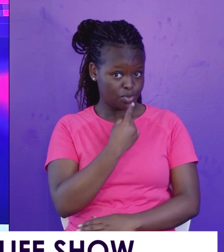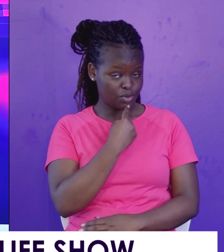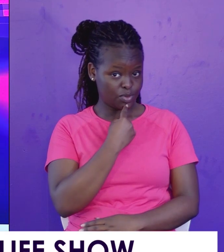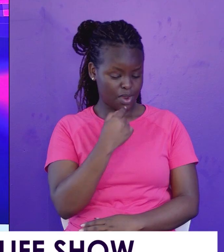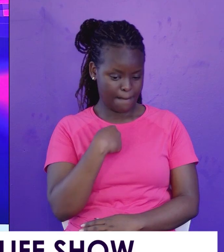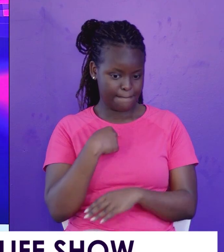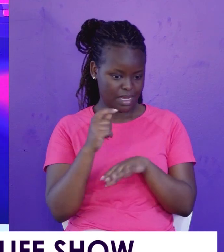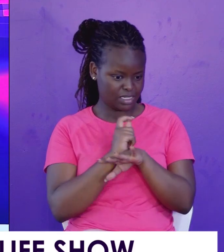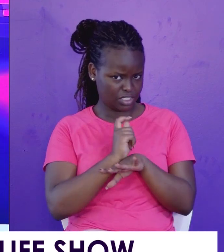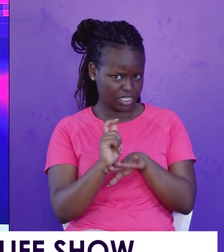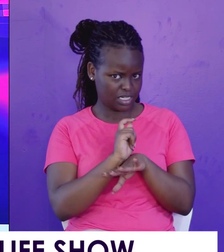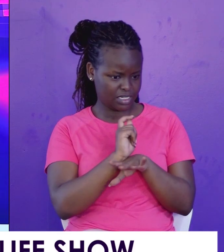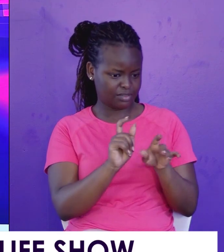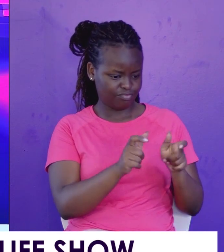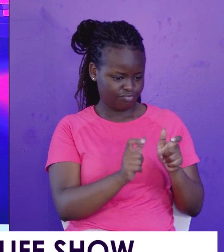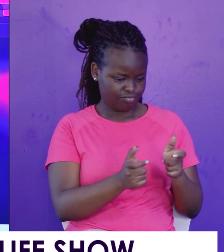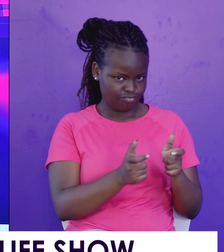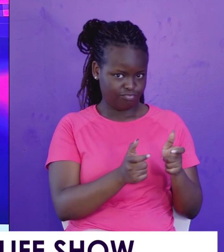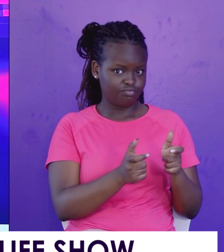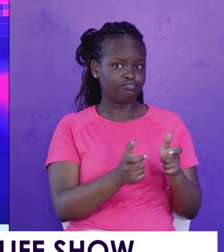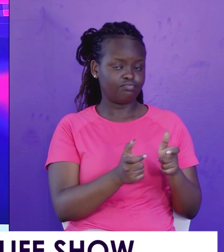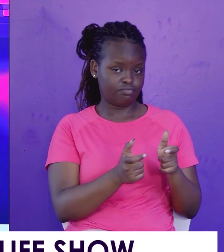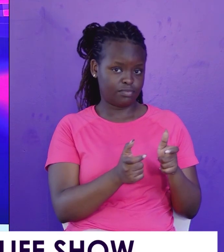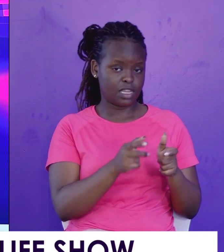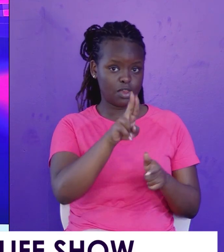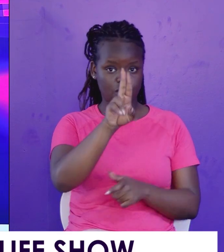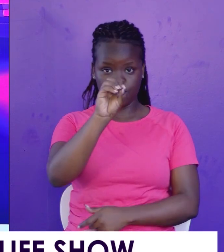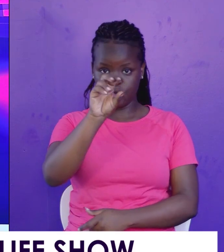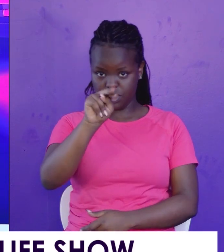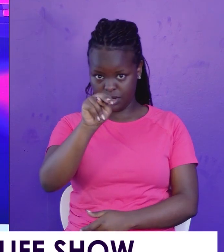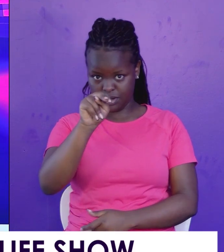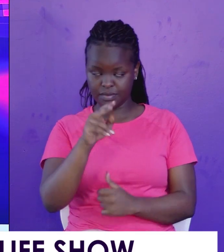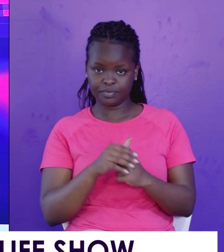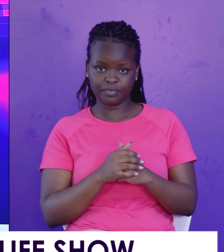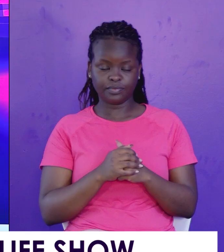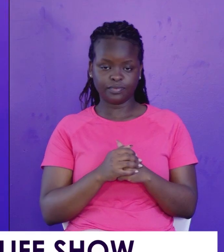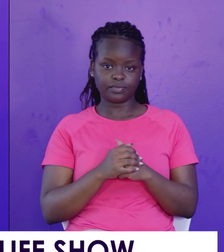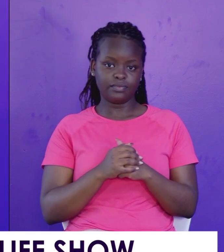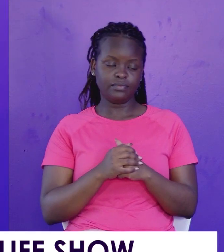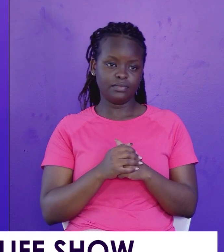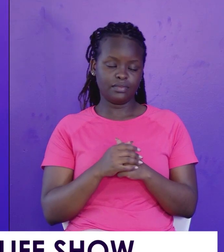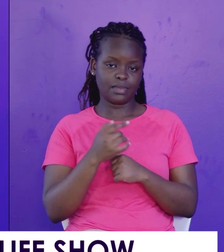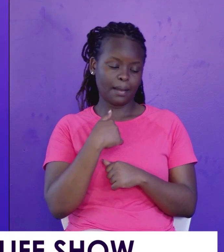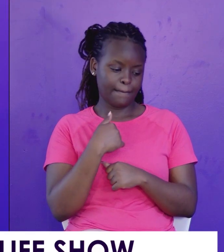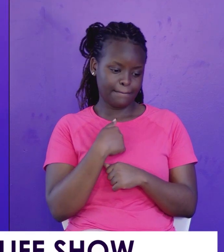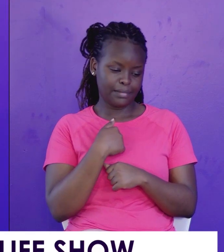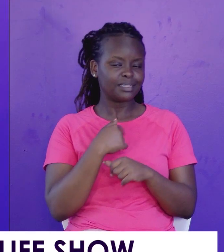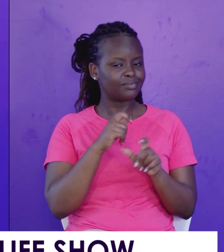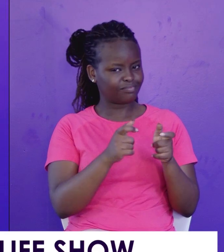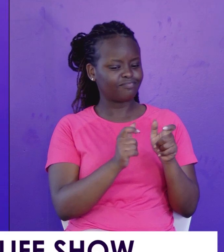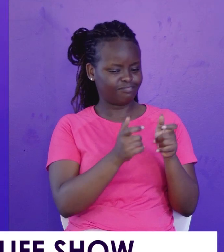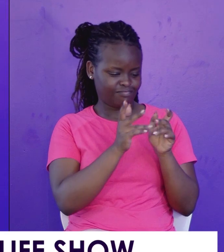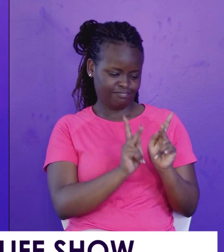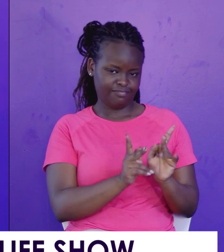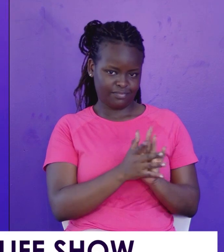I'm trained in journalism, School of Journalism. UON. Yes. Yeah, so yeah, I'm a journalist. Oh,